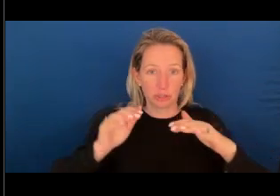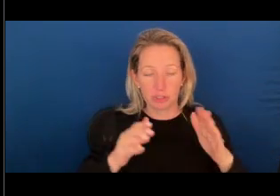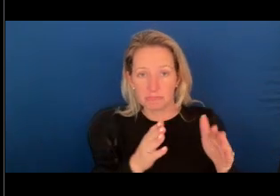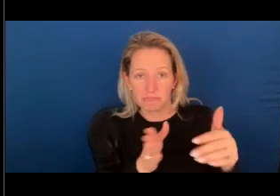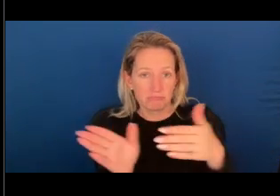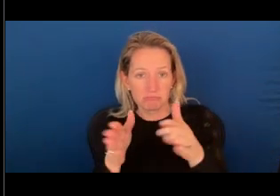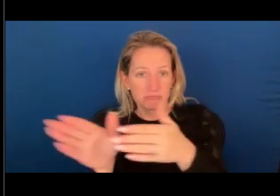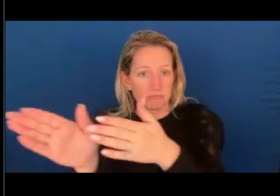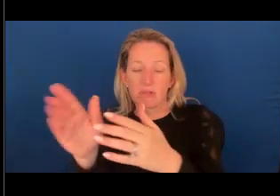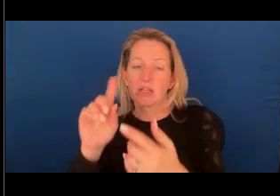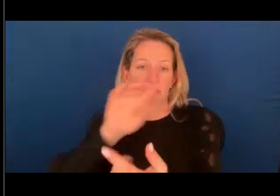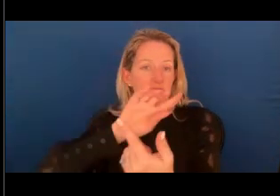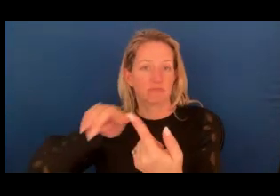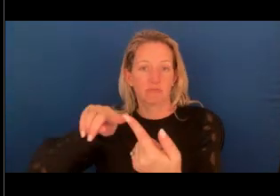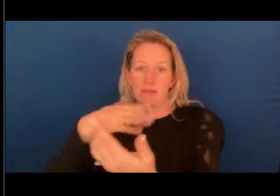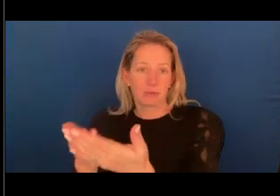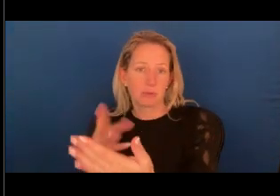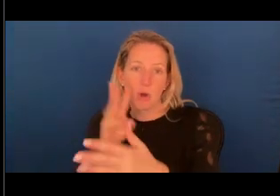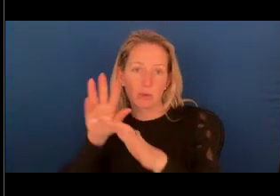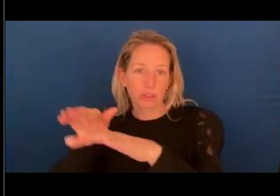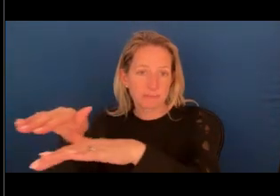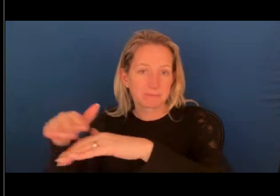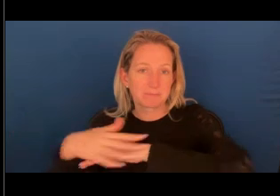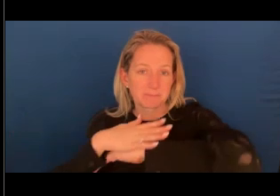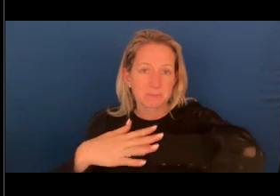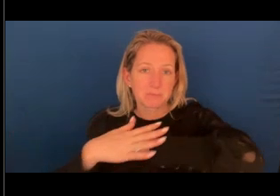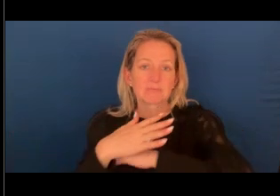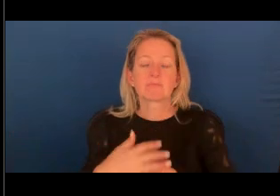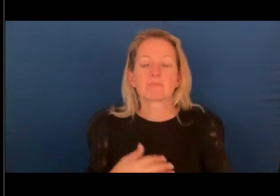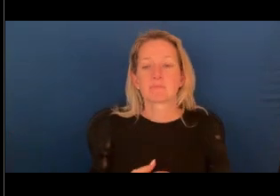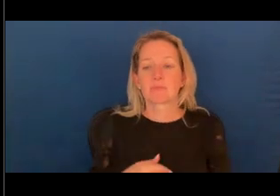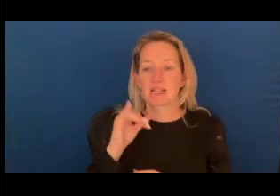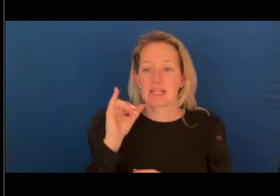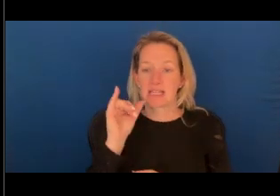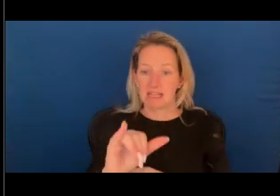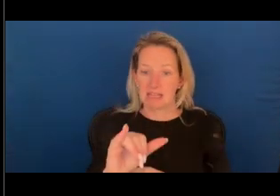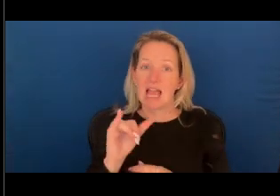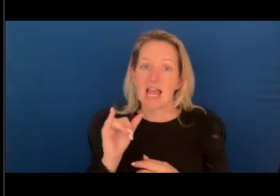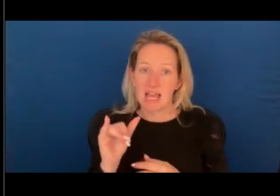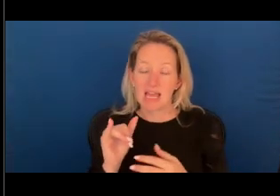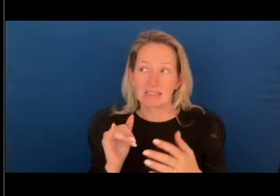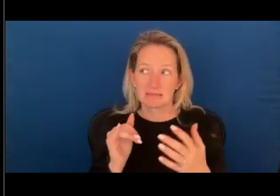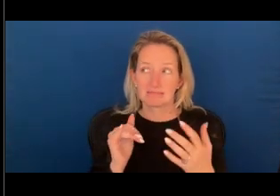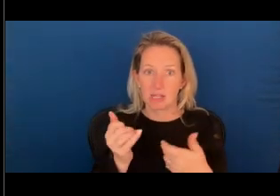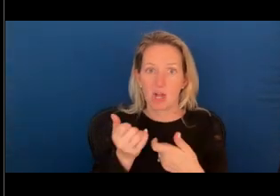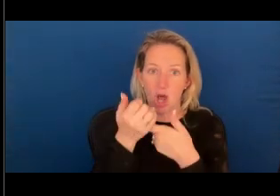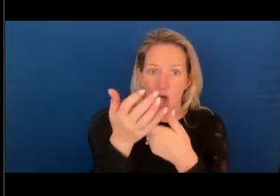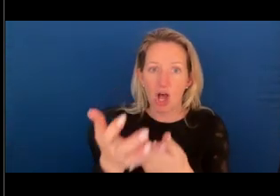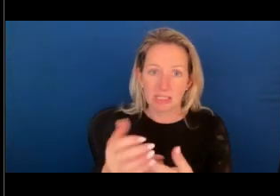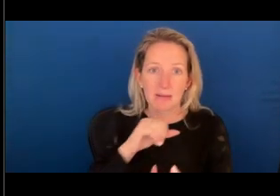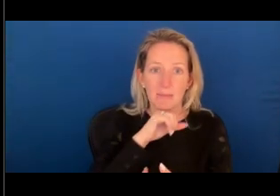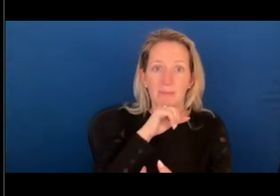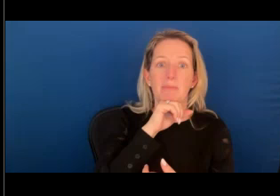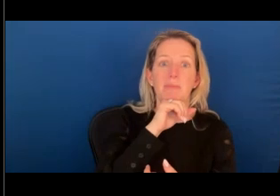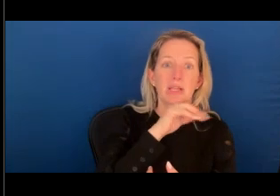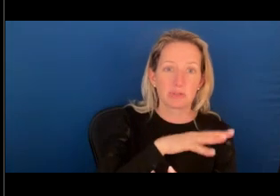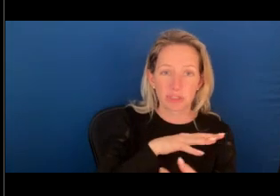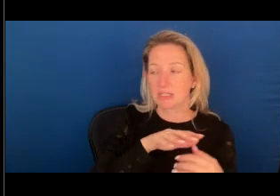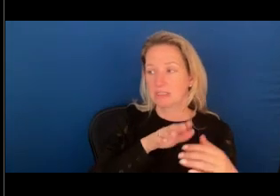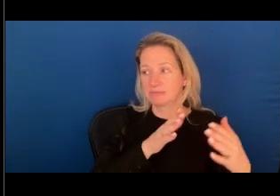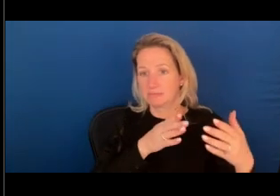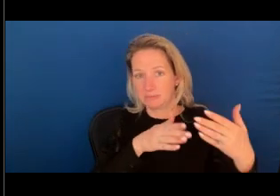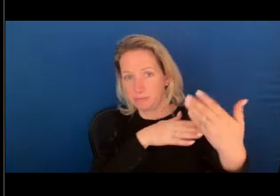And despite the fact that that's a major pathway for sending our pollutants to our receiving waters, this